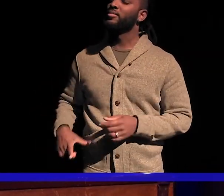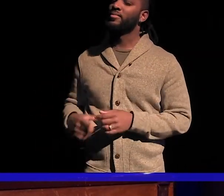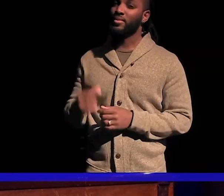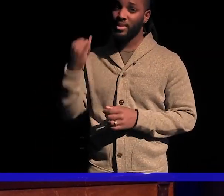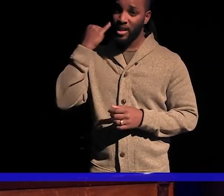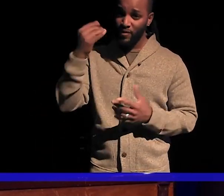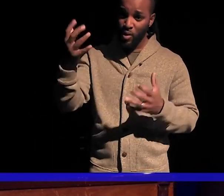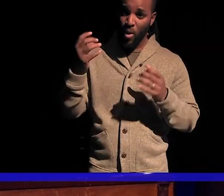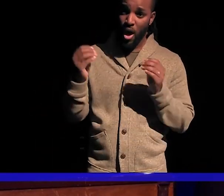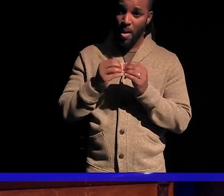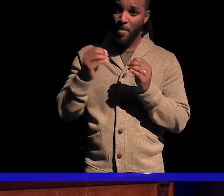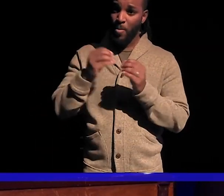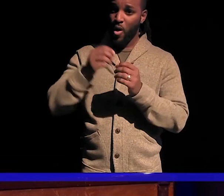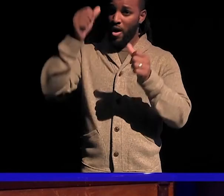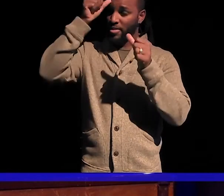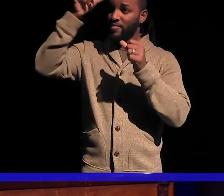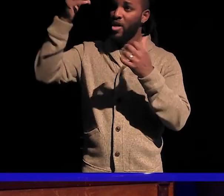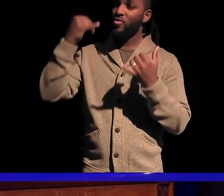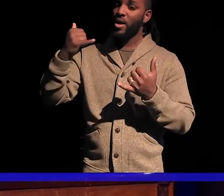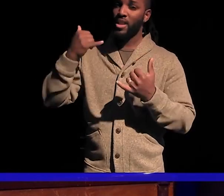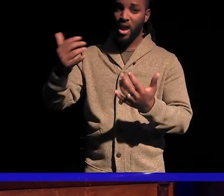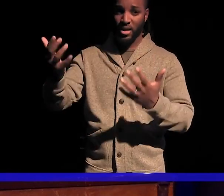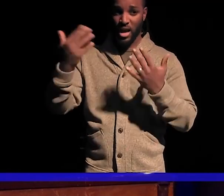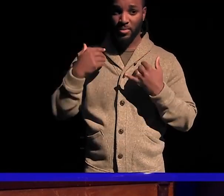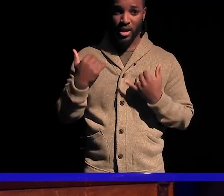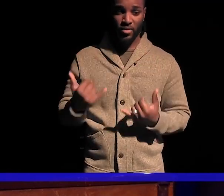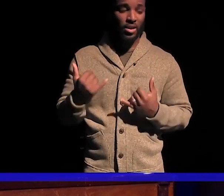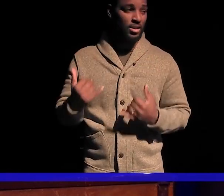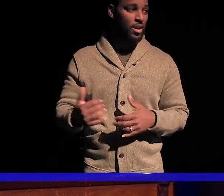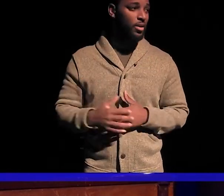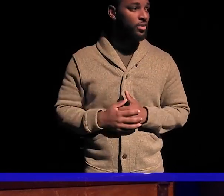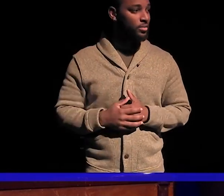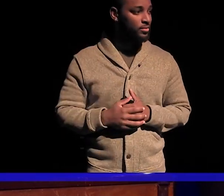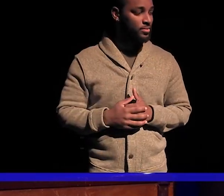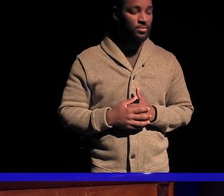If you want more of the Father right now, come down right now.